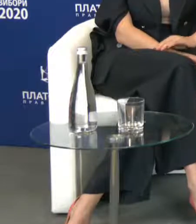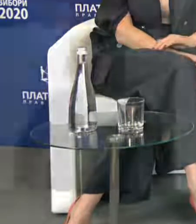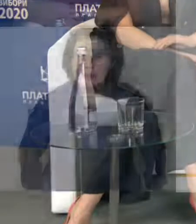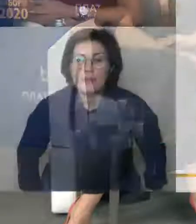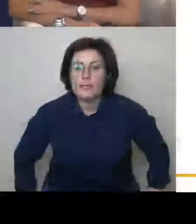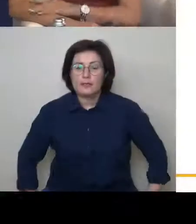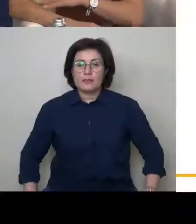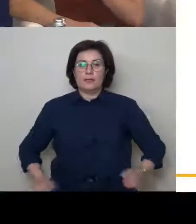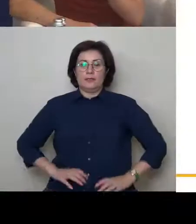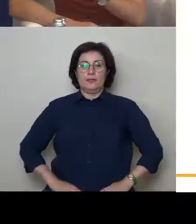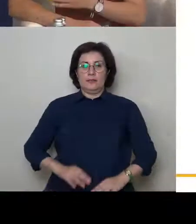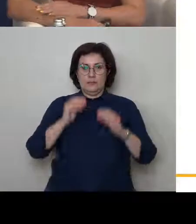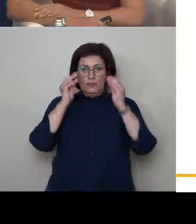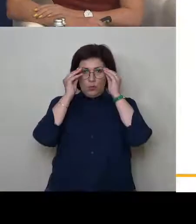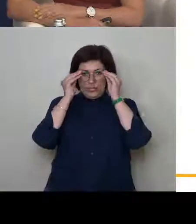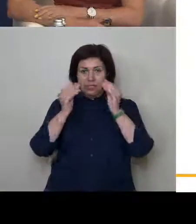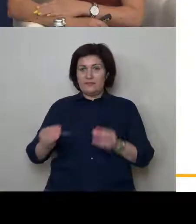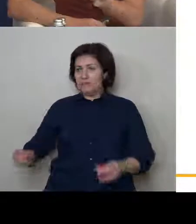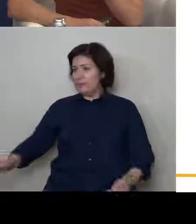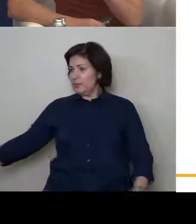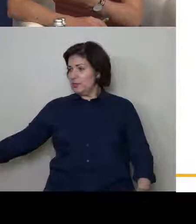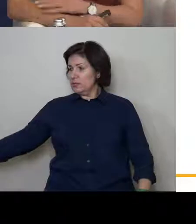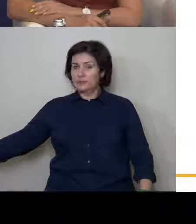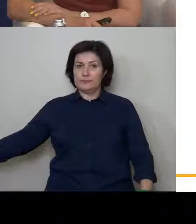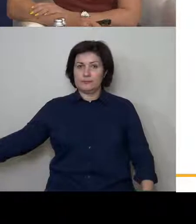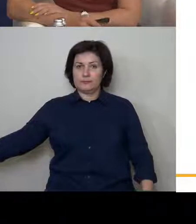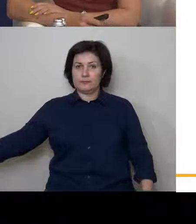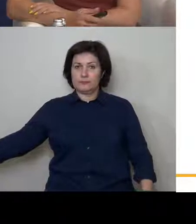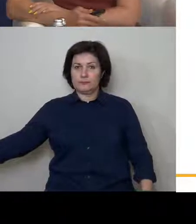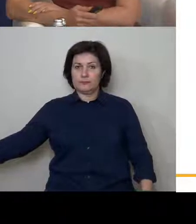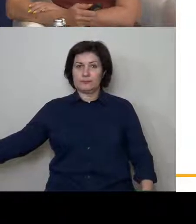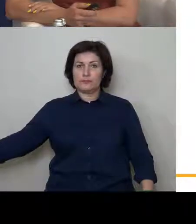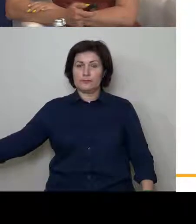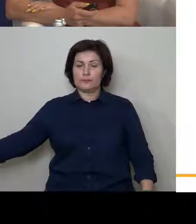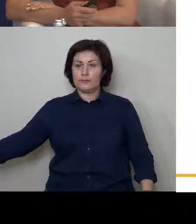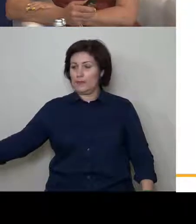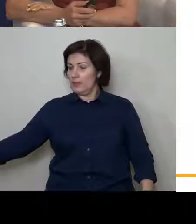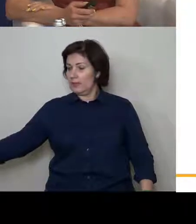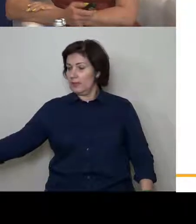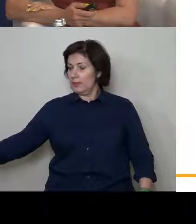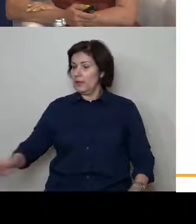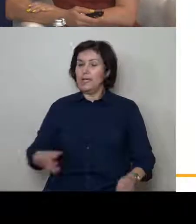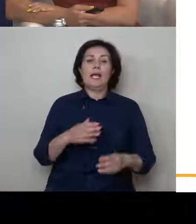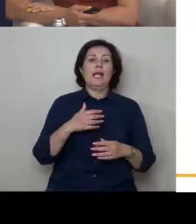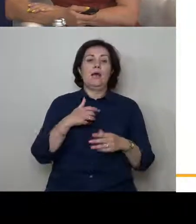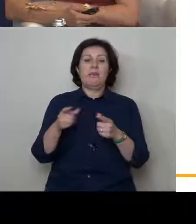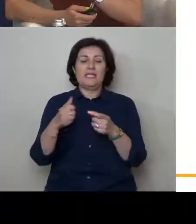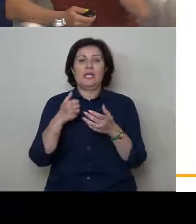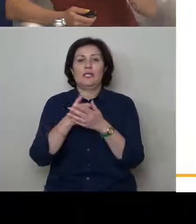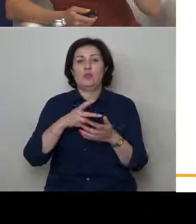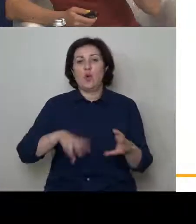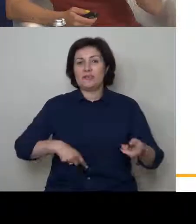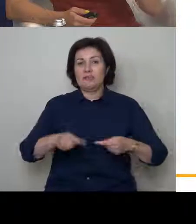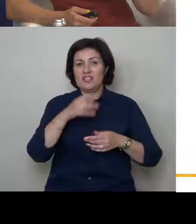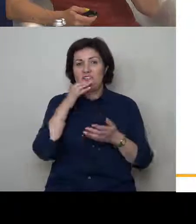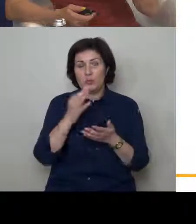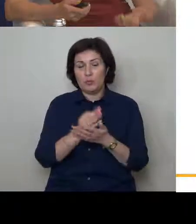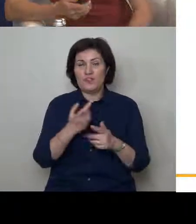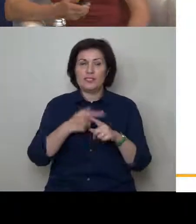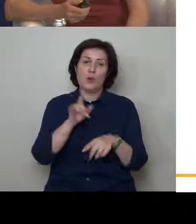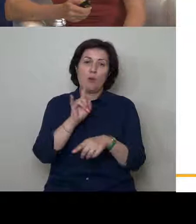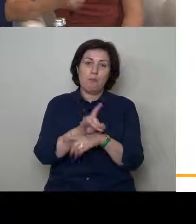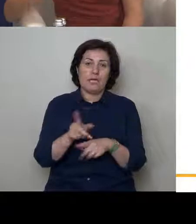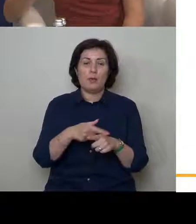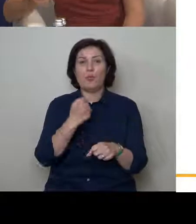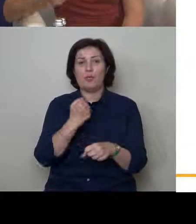higher level commission. There was no mechanism before. Now it is possible to to apply